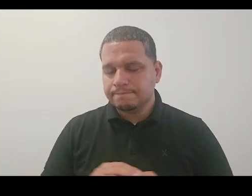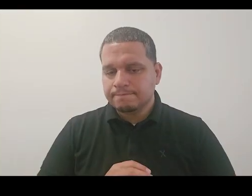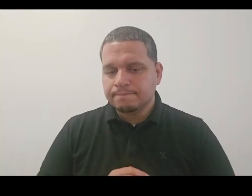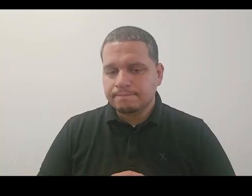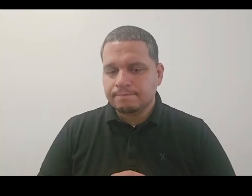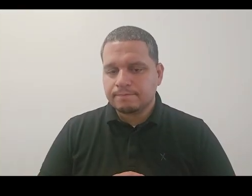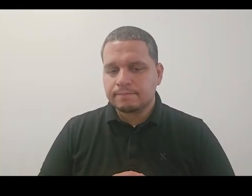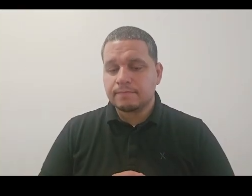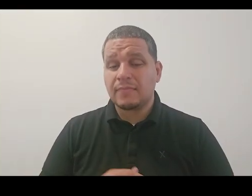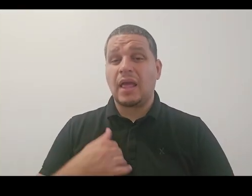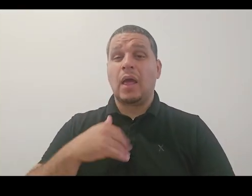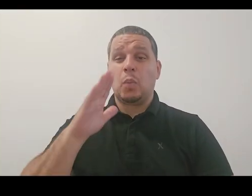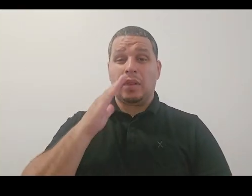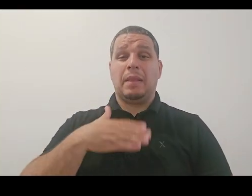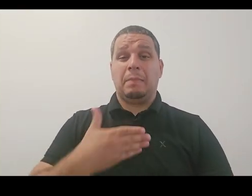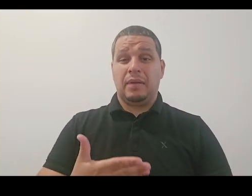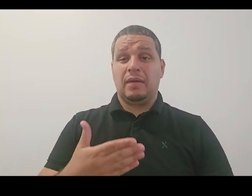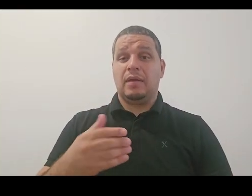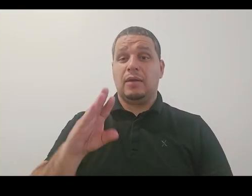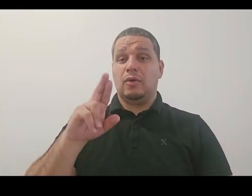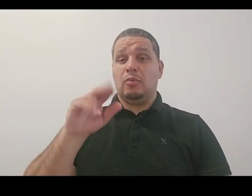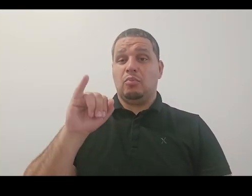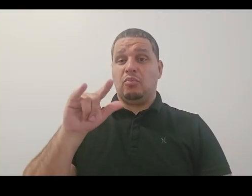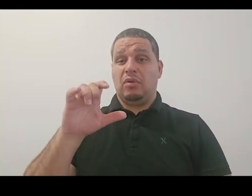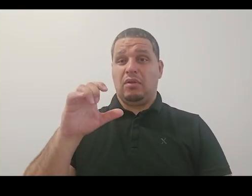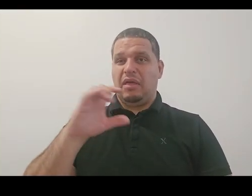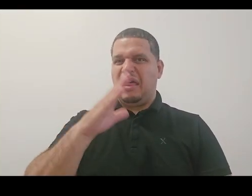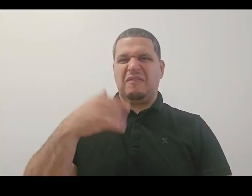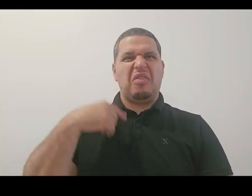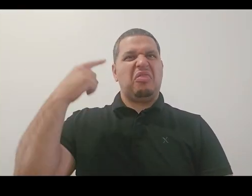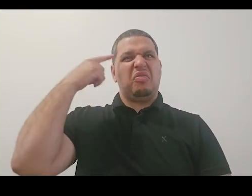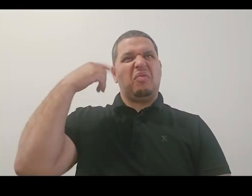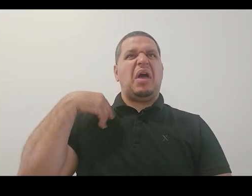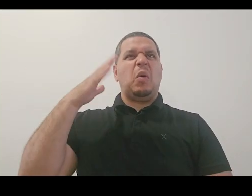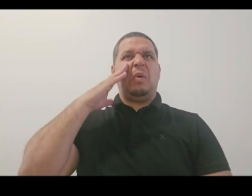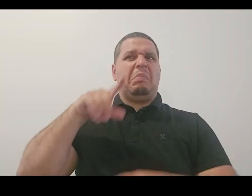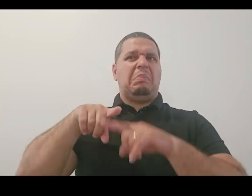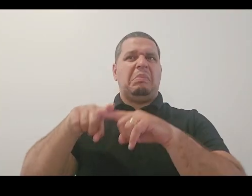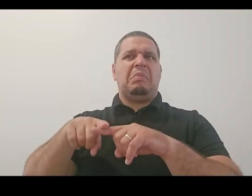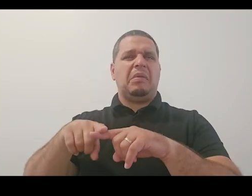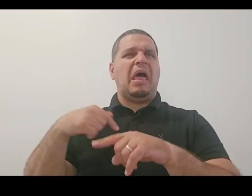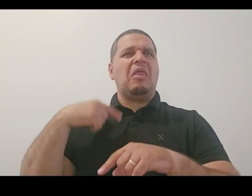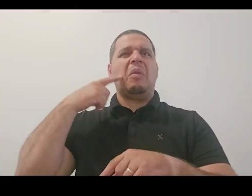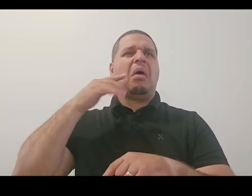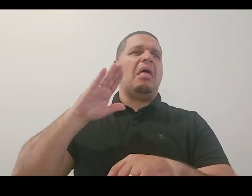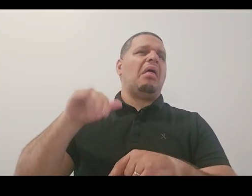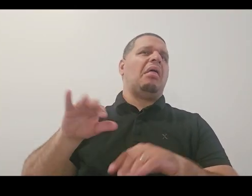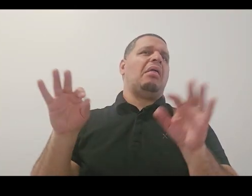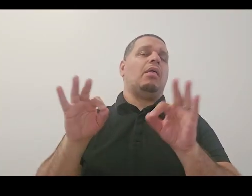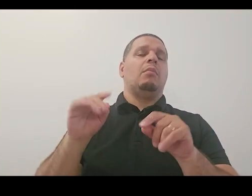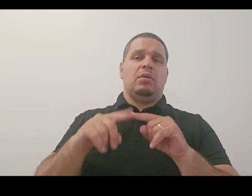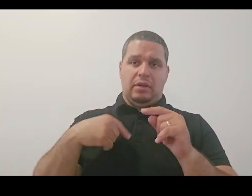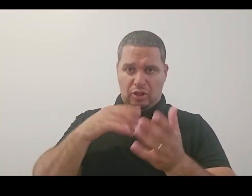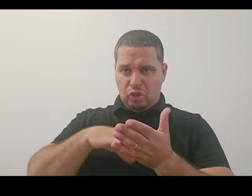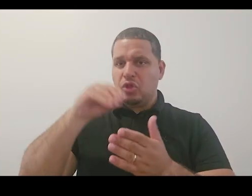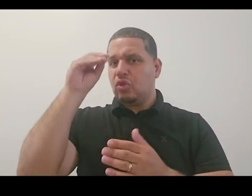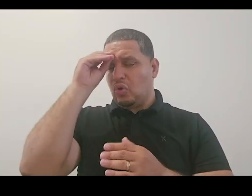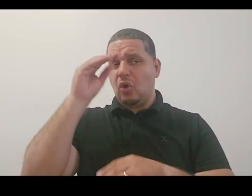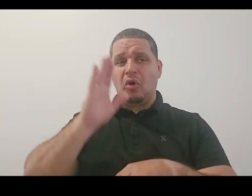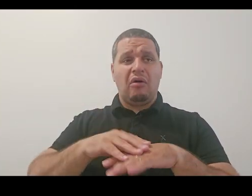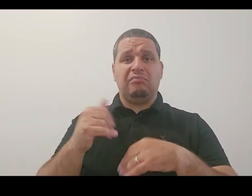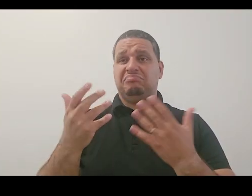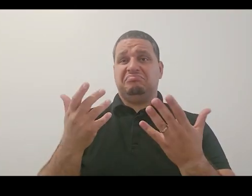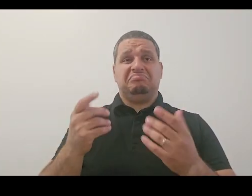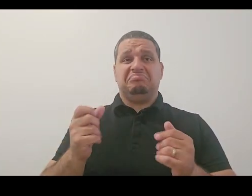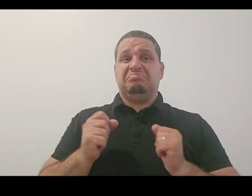I will admit that Braille is something I never thought I would use as much as I do. I learned Braille on a whim as my